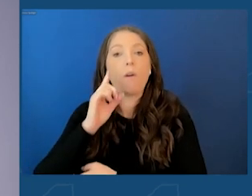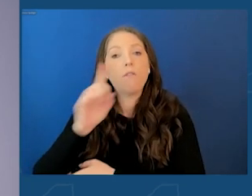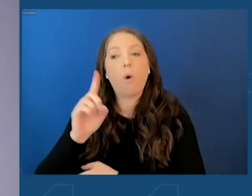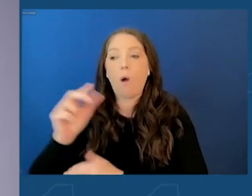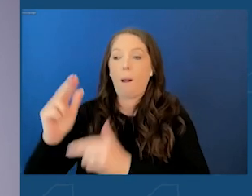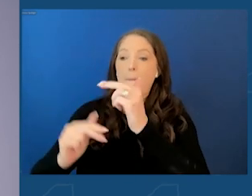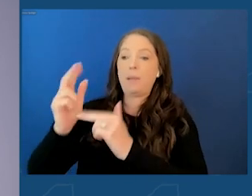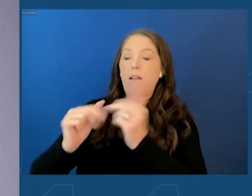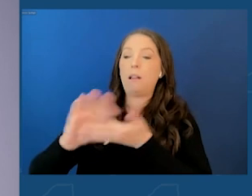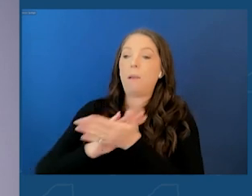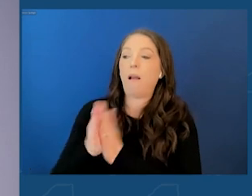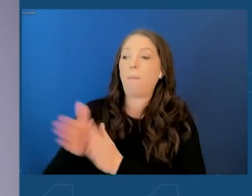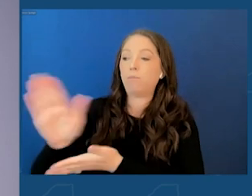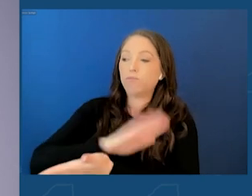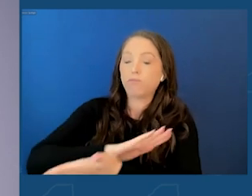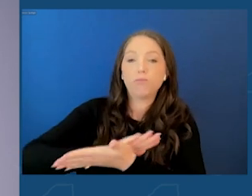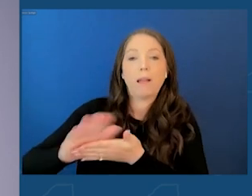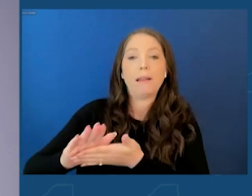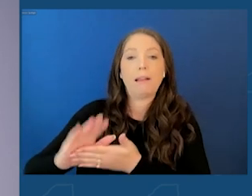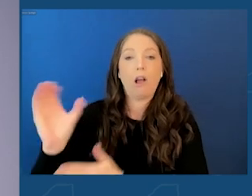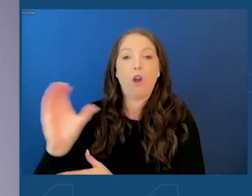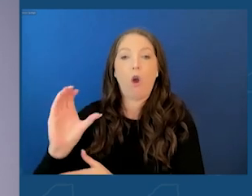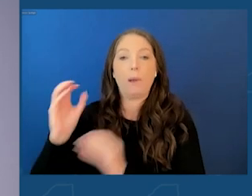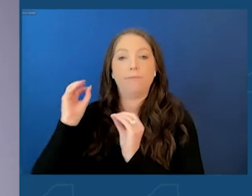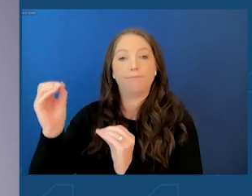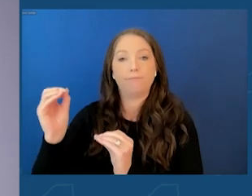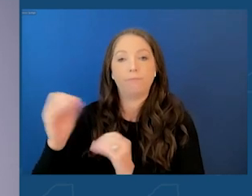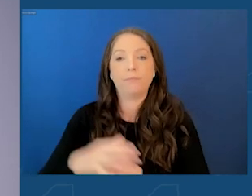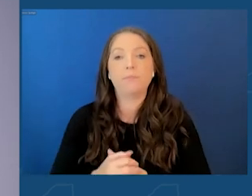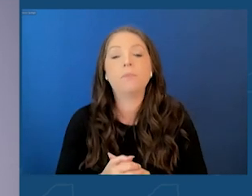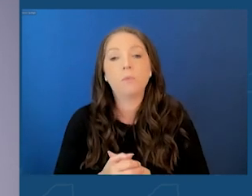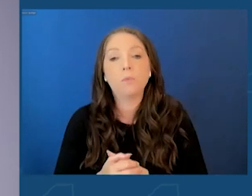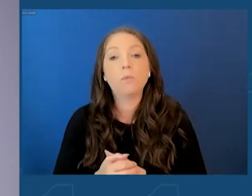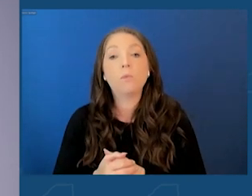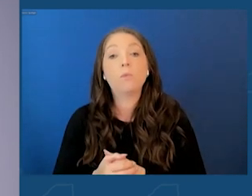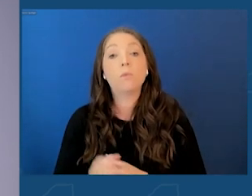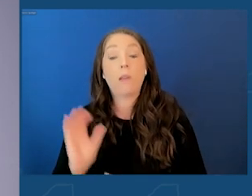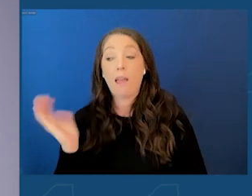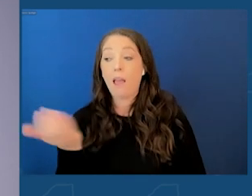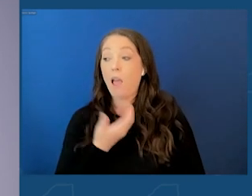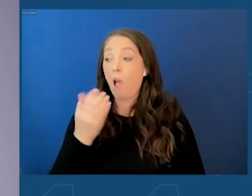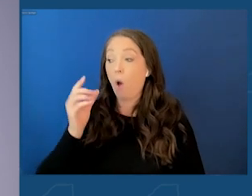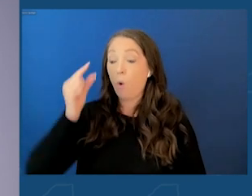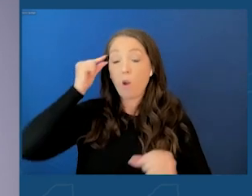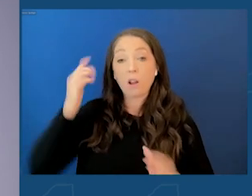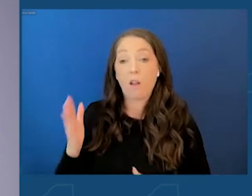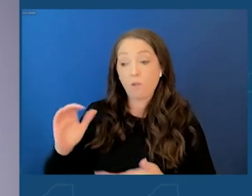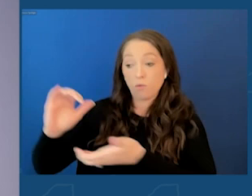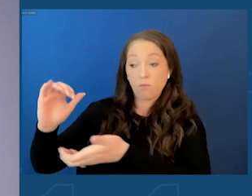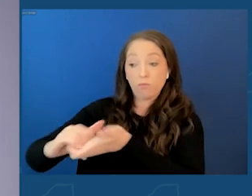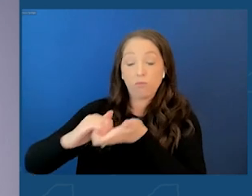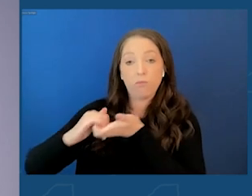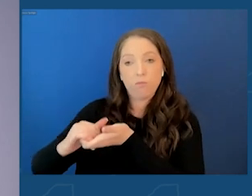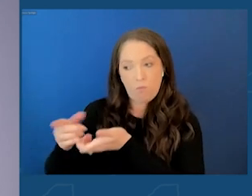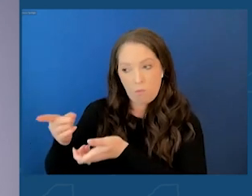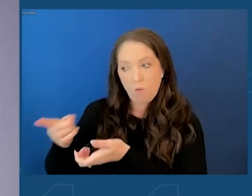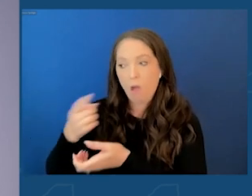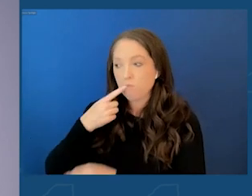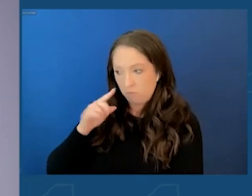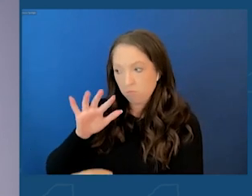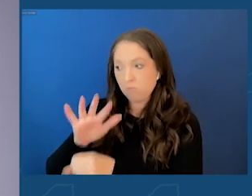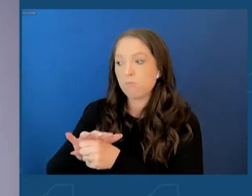neutral. As you'll hear today, our governors in the Alliance are committed to doing their part in their state